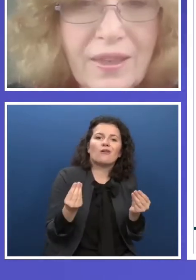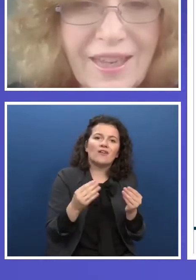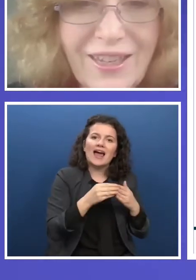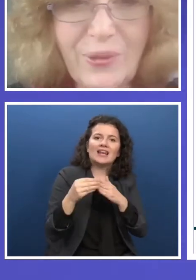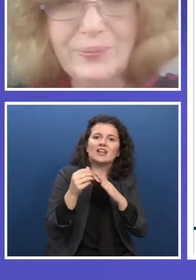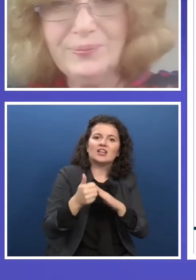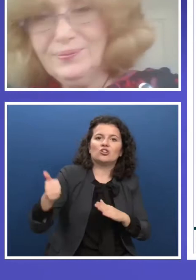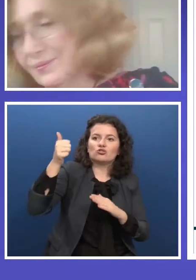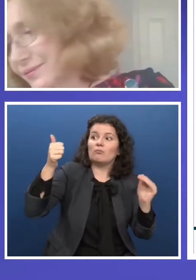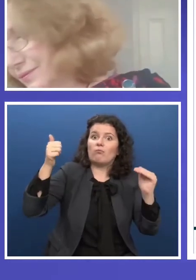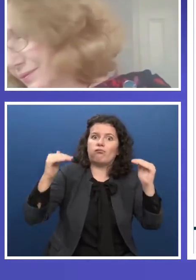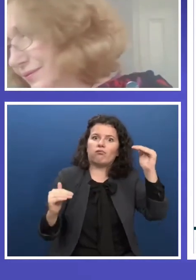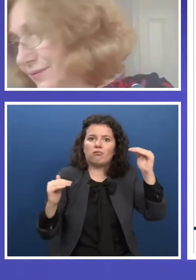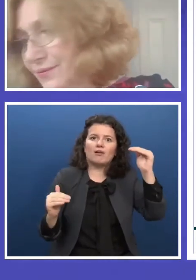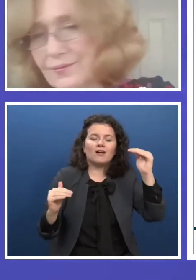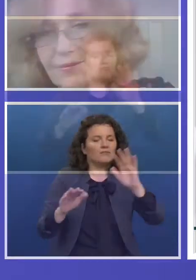now. Thank you.